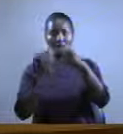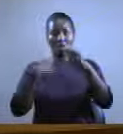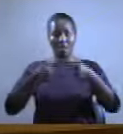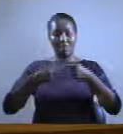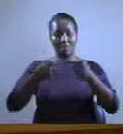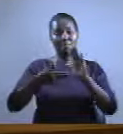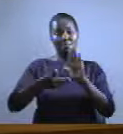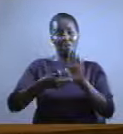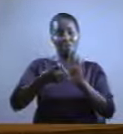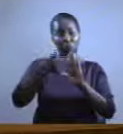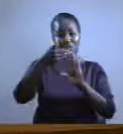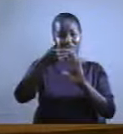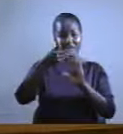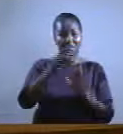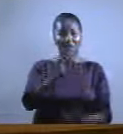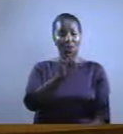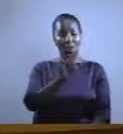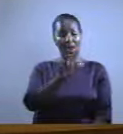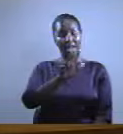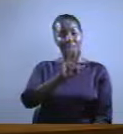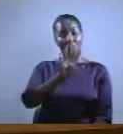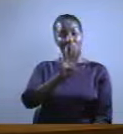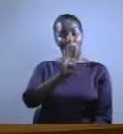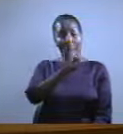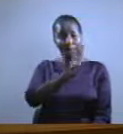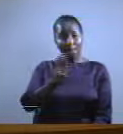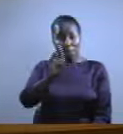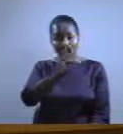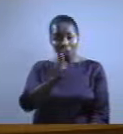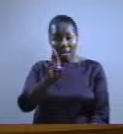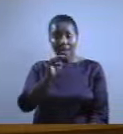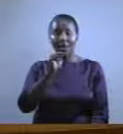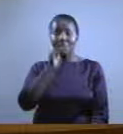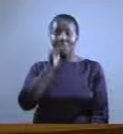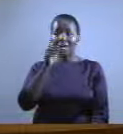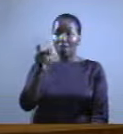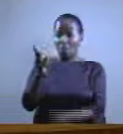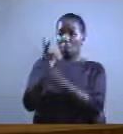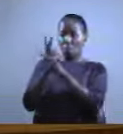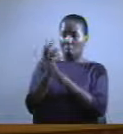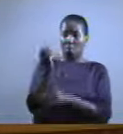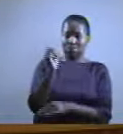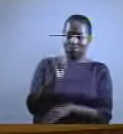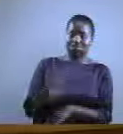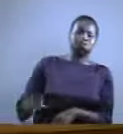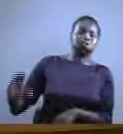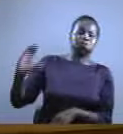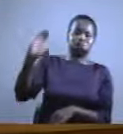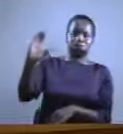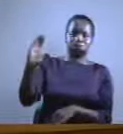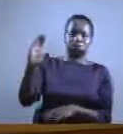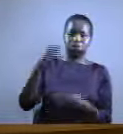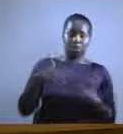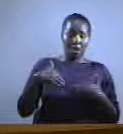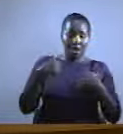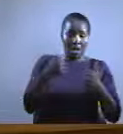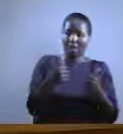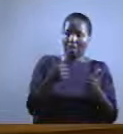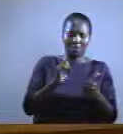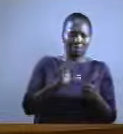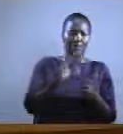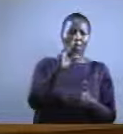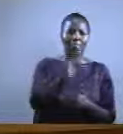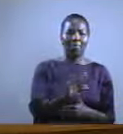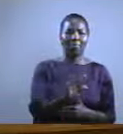140 billion rand a year servicing our 2 trillion rand debt. This is more than we will spend on healthcare in that year. Now,